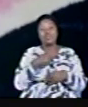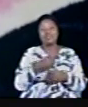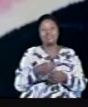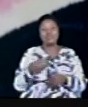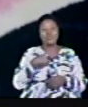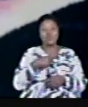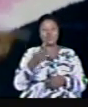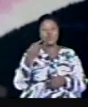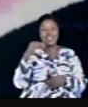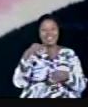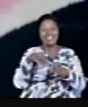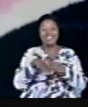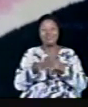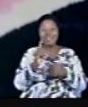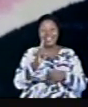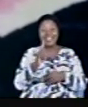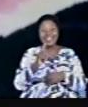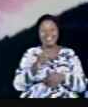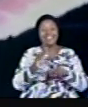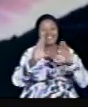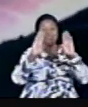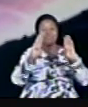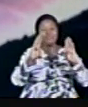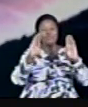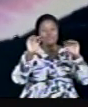Yenegua, Bayelta State,